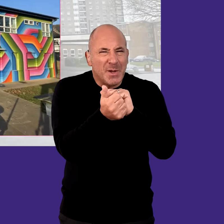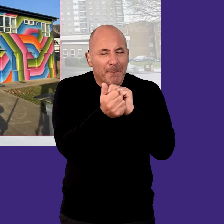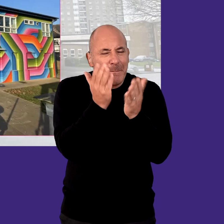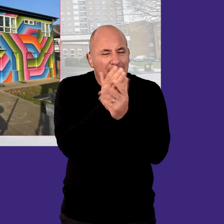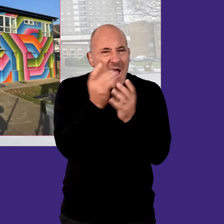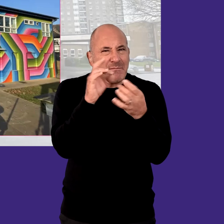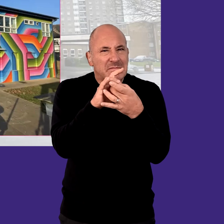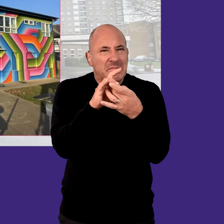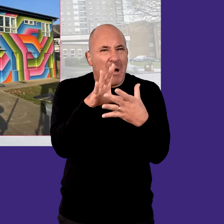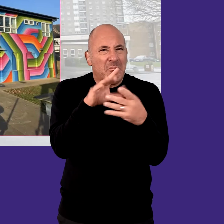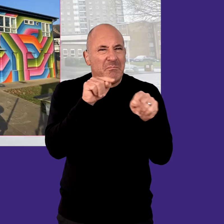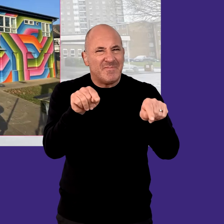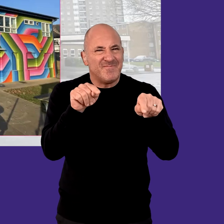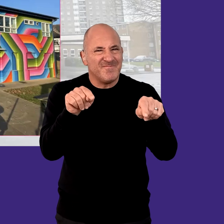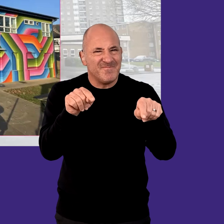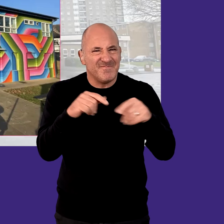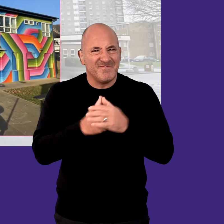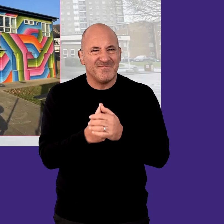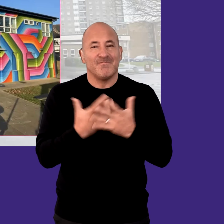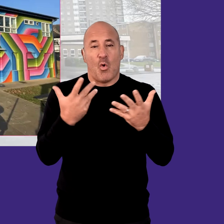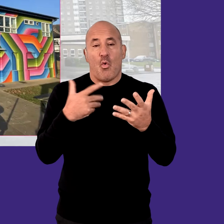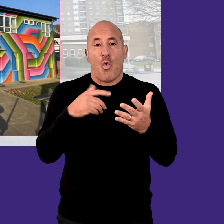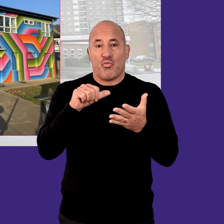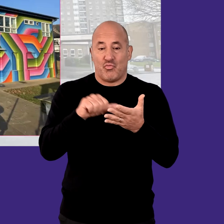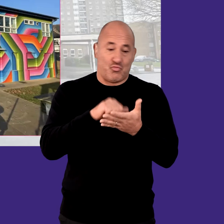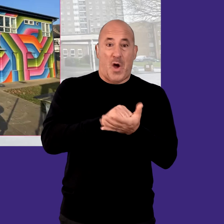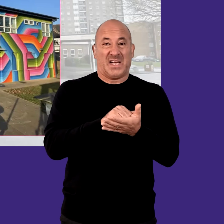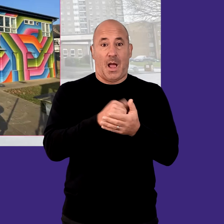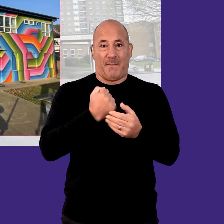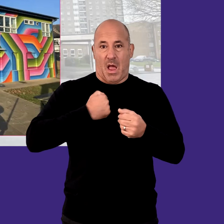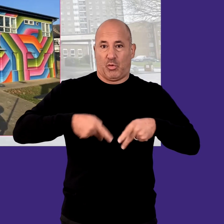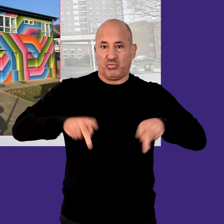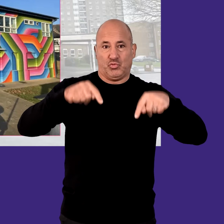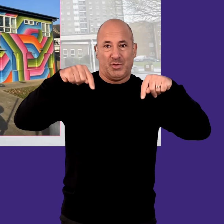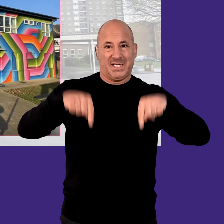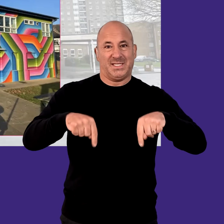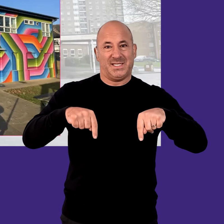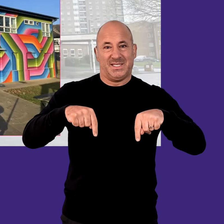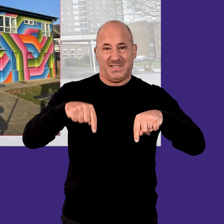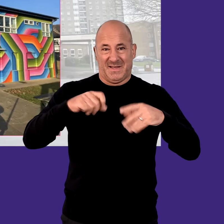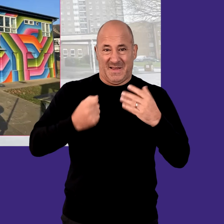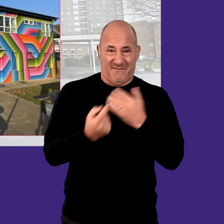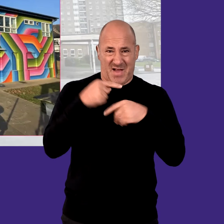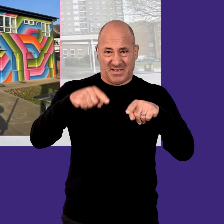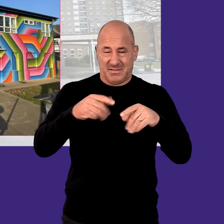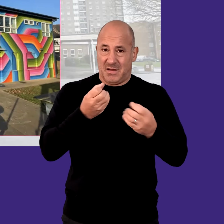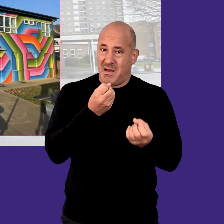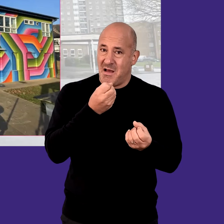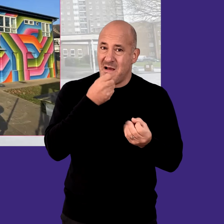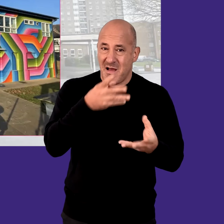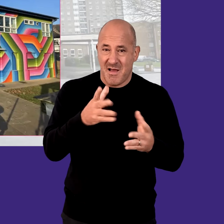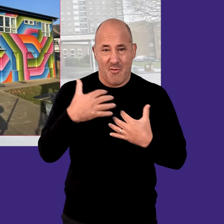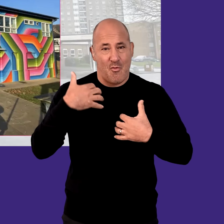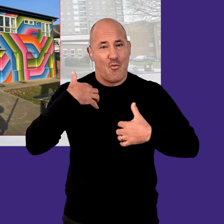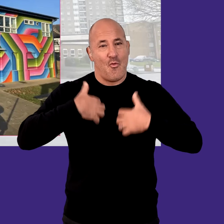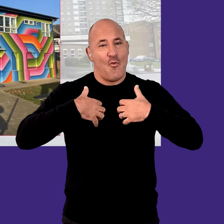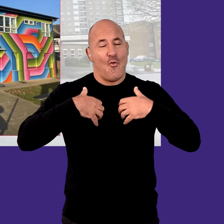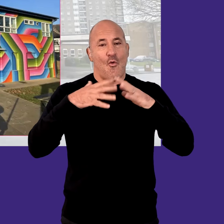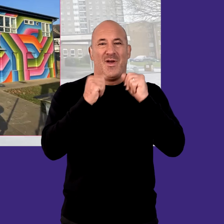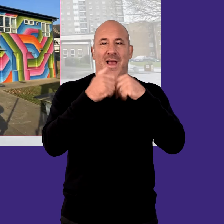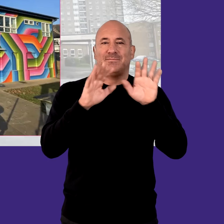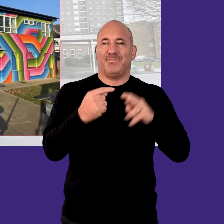in there working. The partnerships has been lost slightly. So right up our street, putting this event on is going to be great for